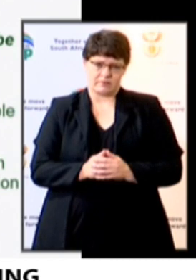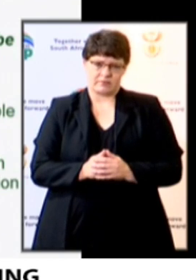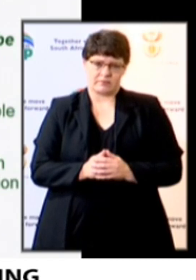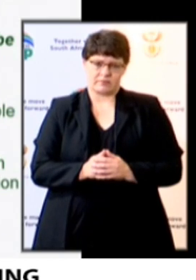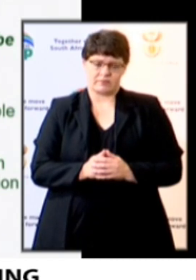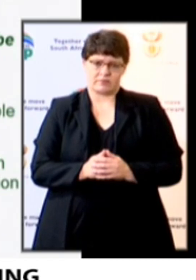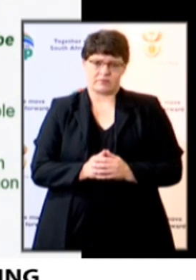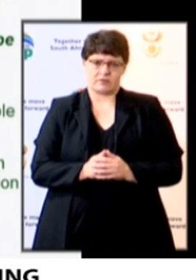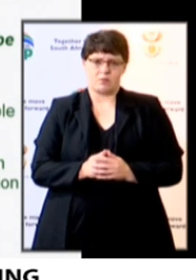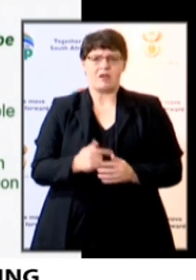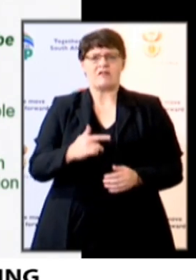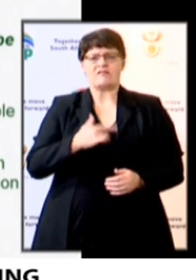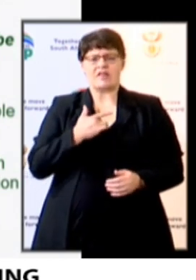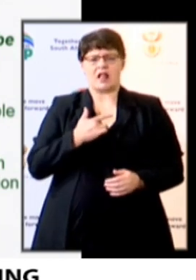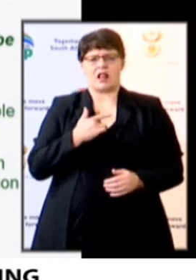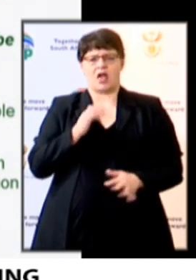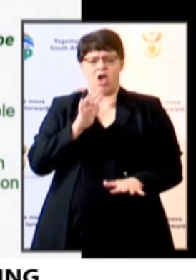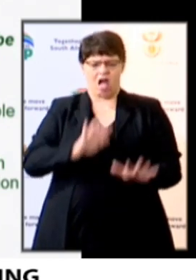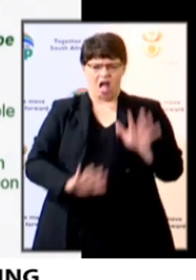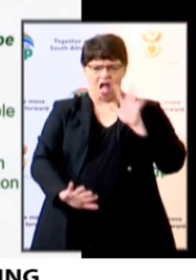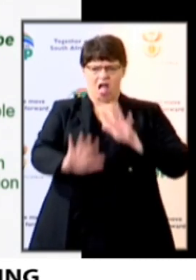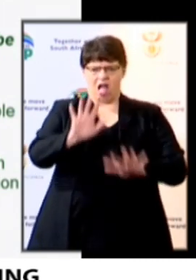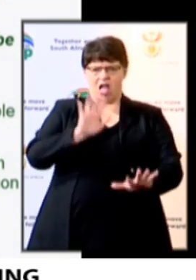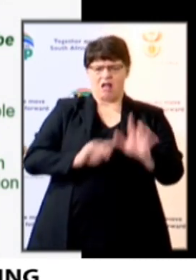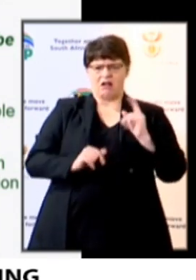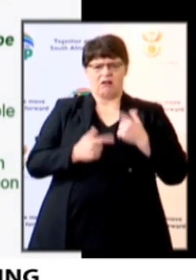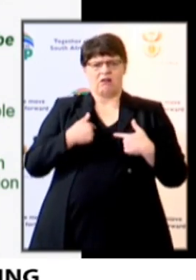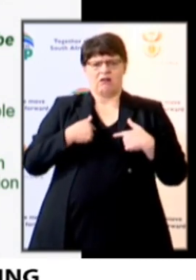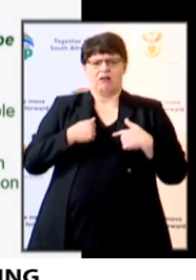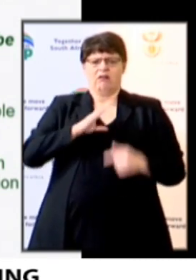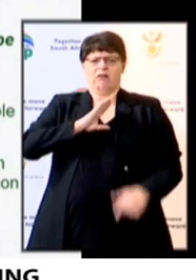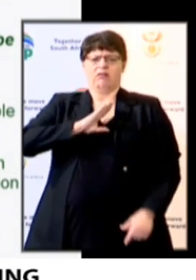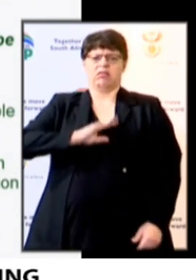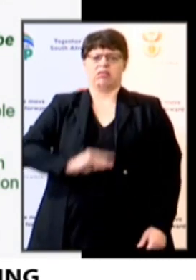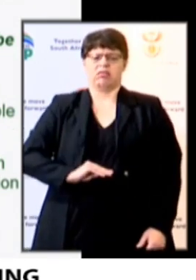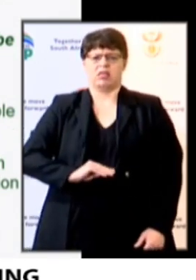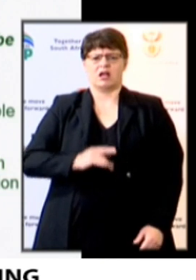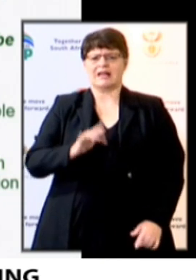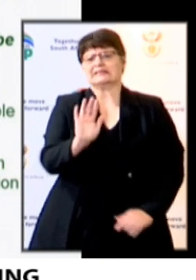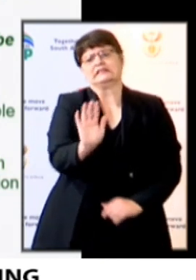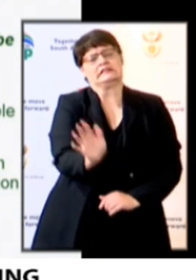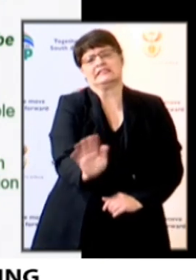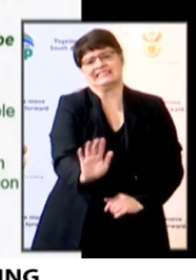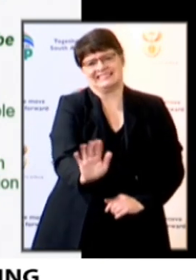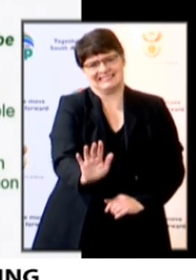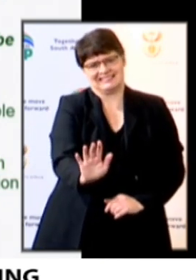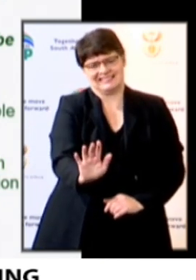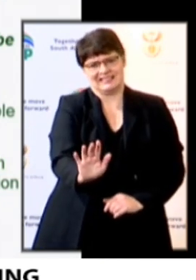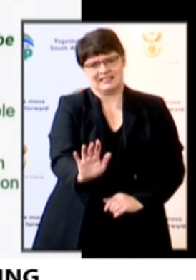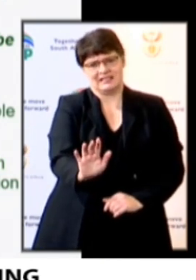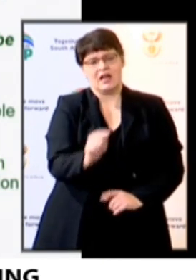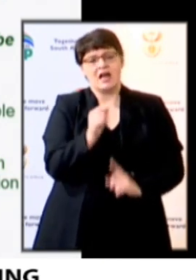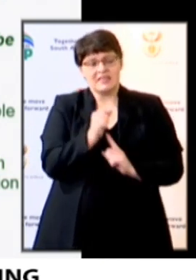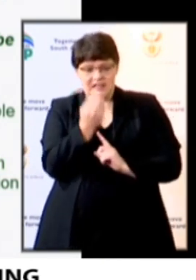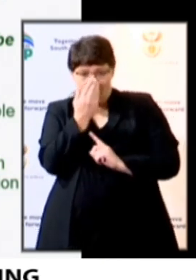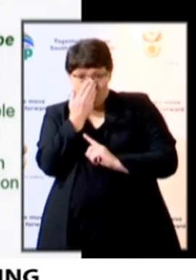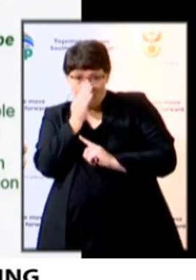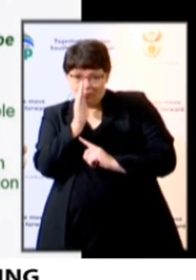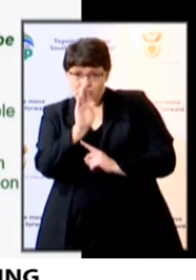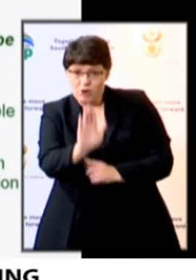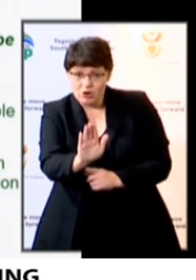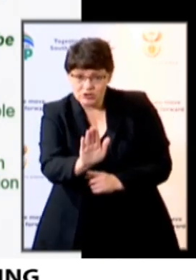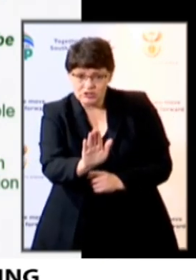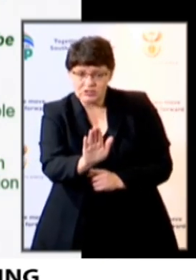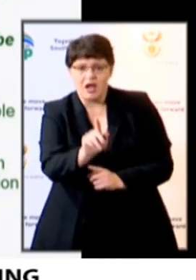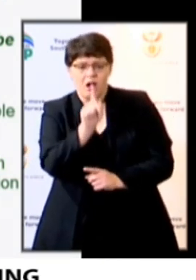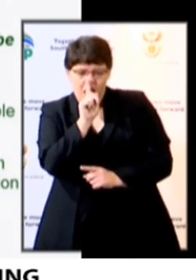should not feel overwhelmed by all this. But instead, we approach this coronavirus as